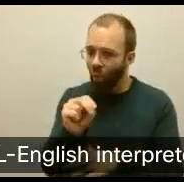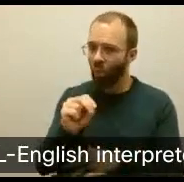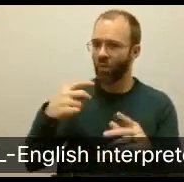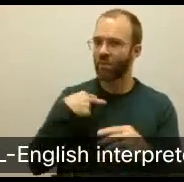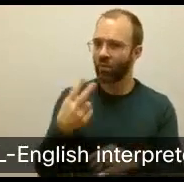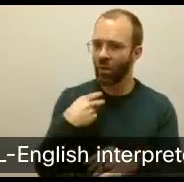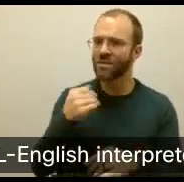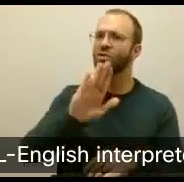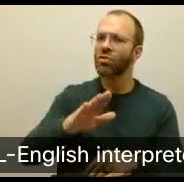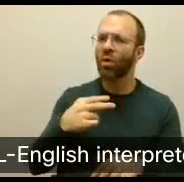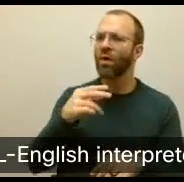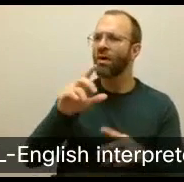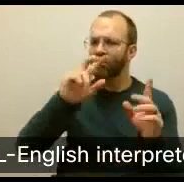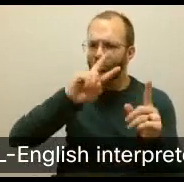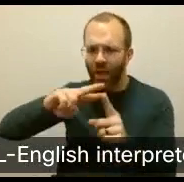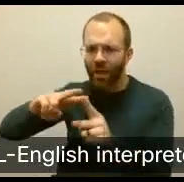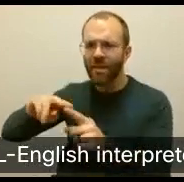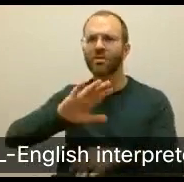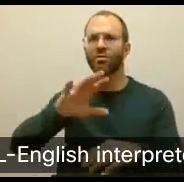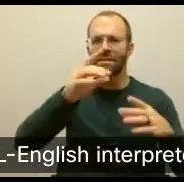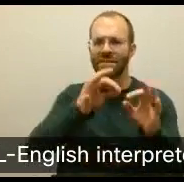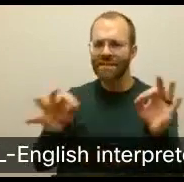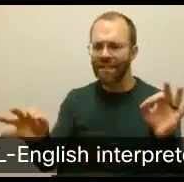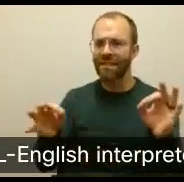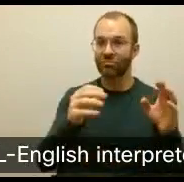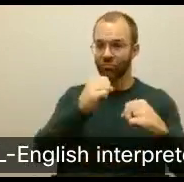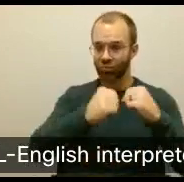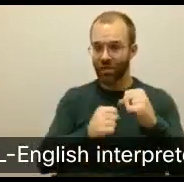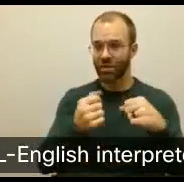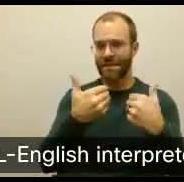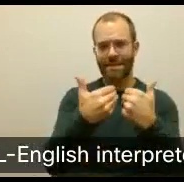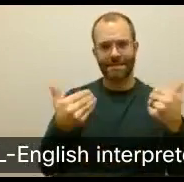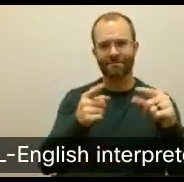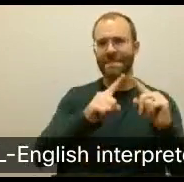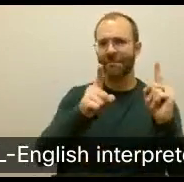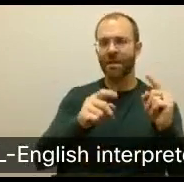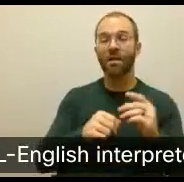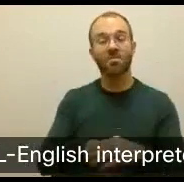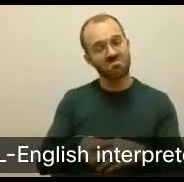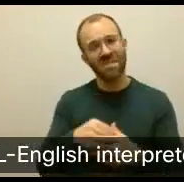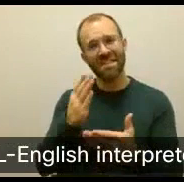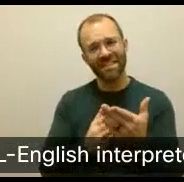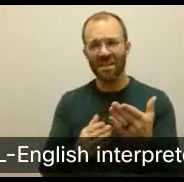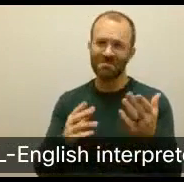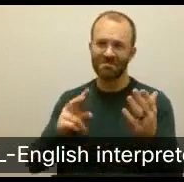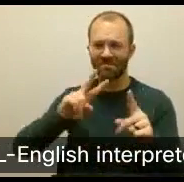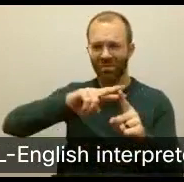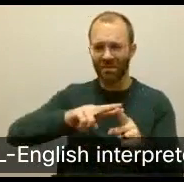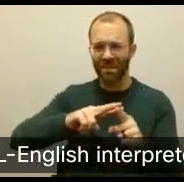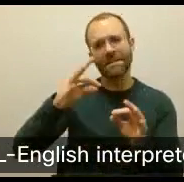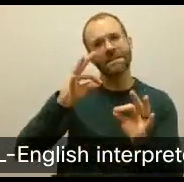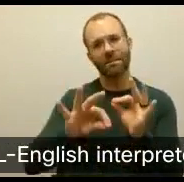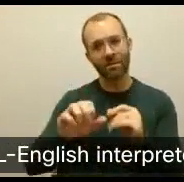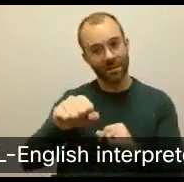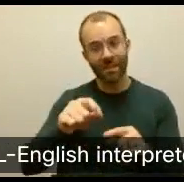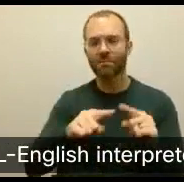vocabulary and sentence structure. And in the example that we saw, although the vocabulary was simplified a little bit, the sentence